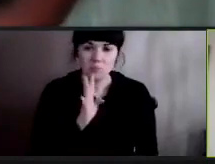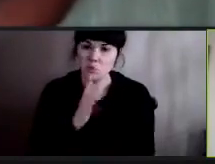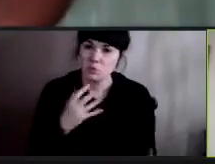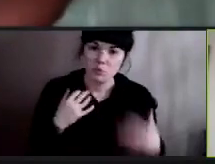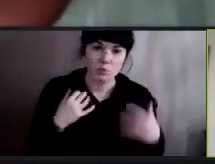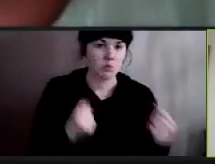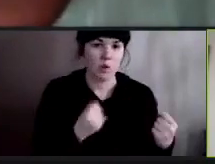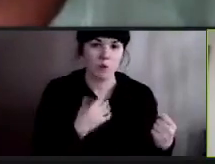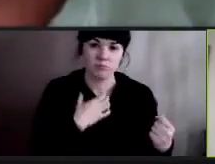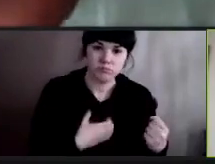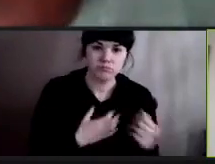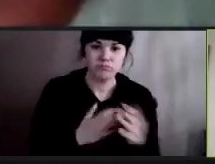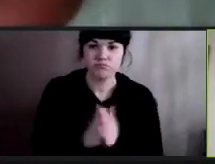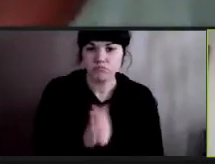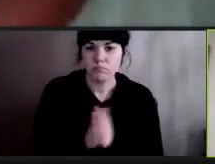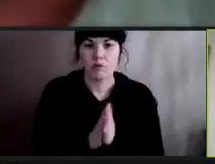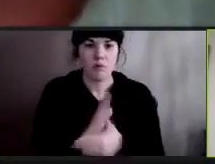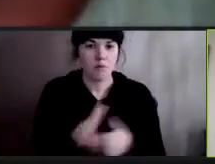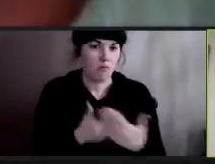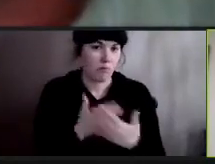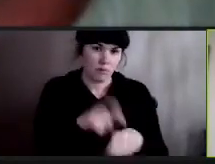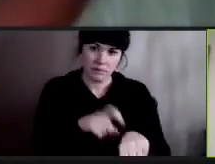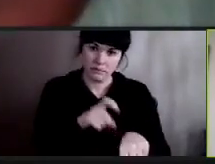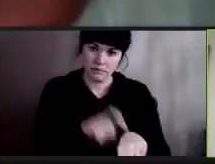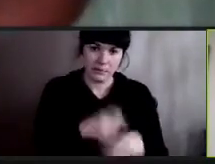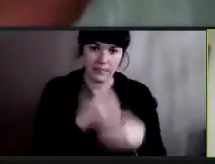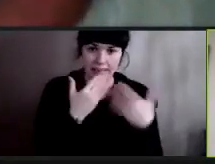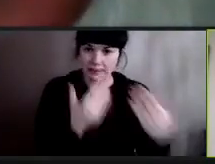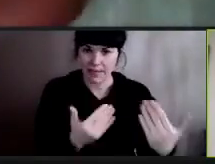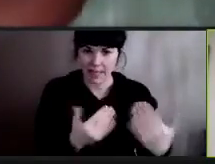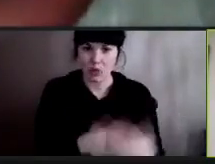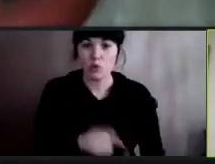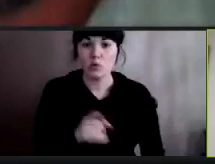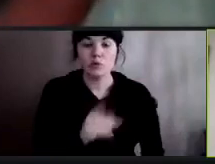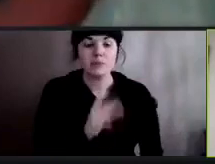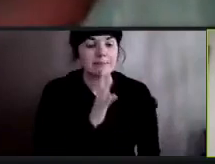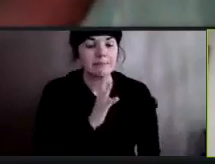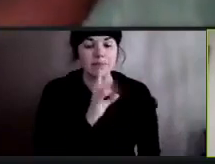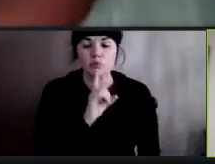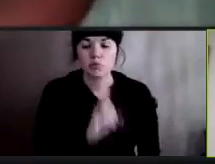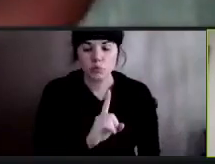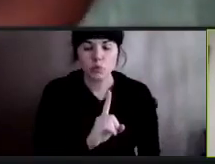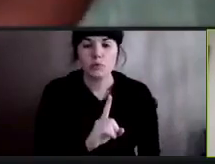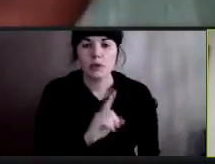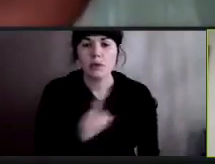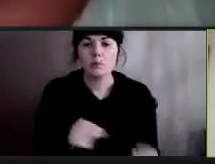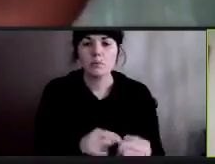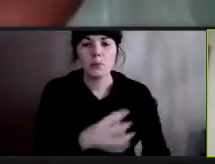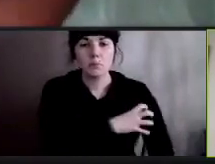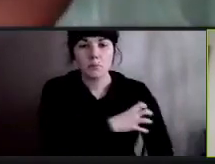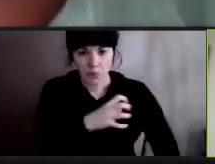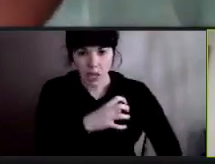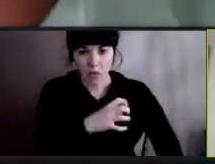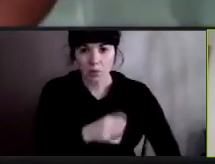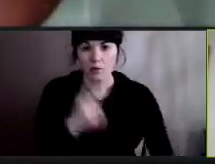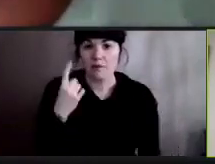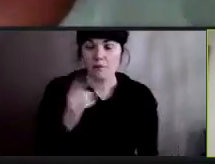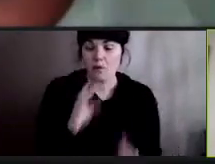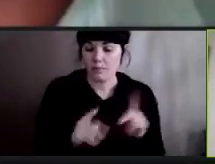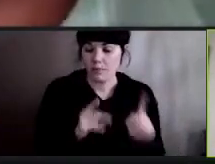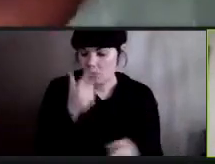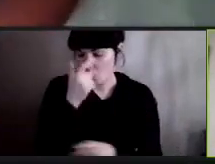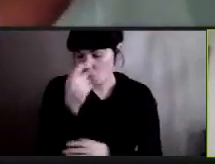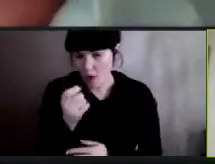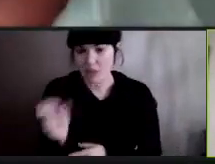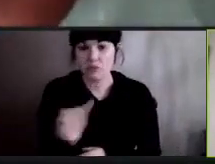truth, not only to power, but to the people that we know are following you and the lead of 42 Forward and other organizations